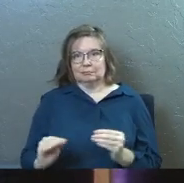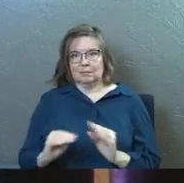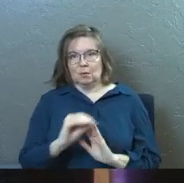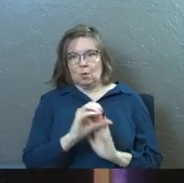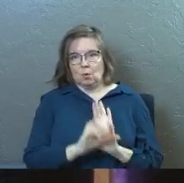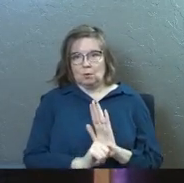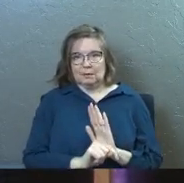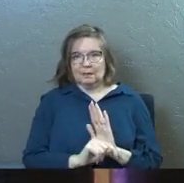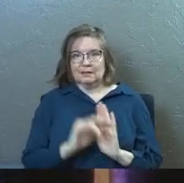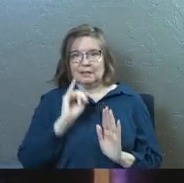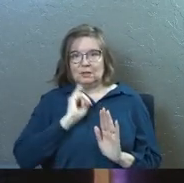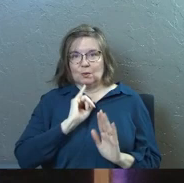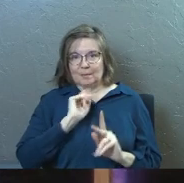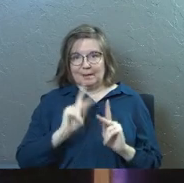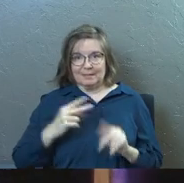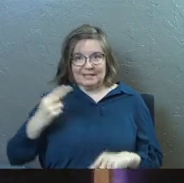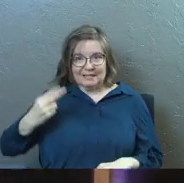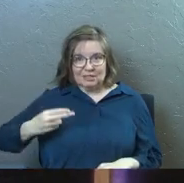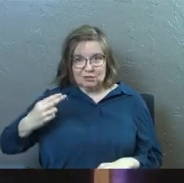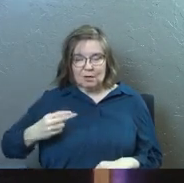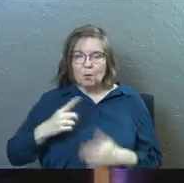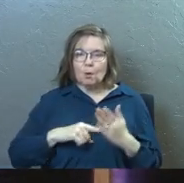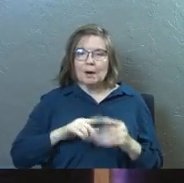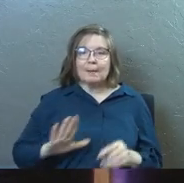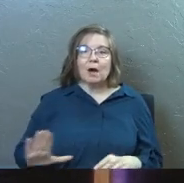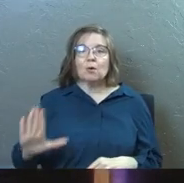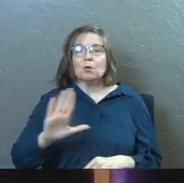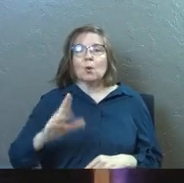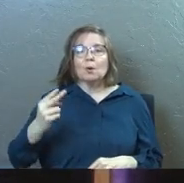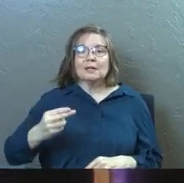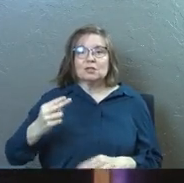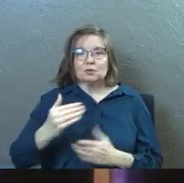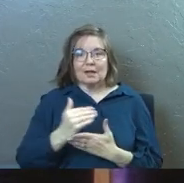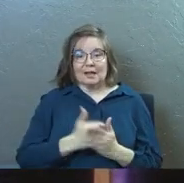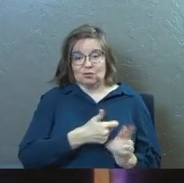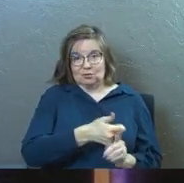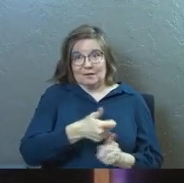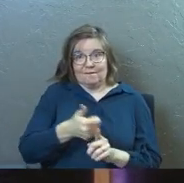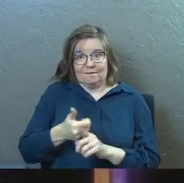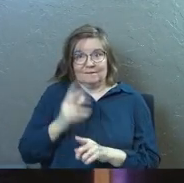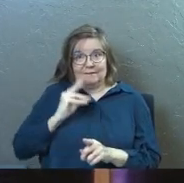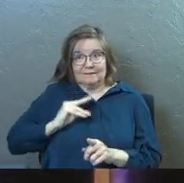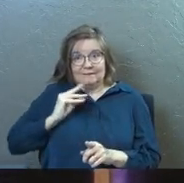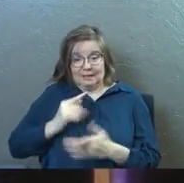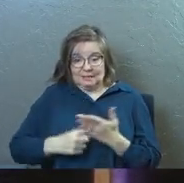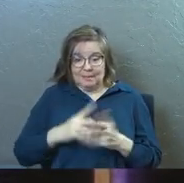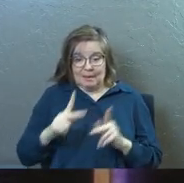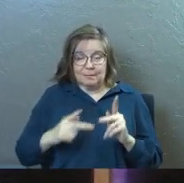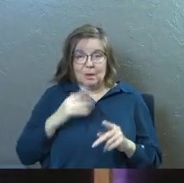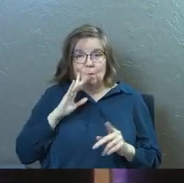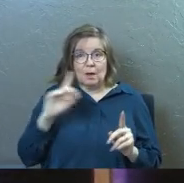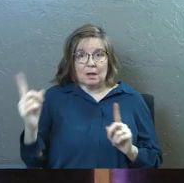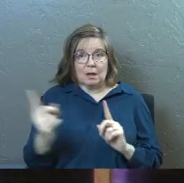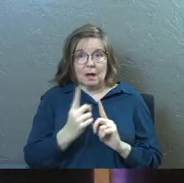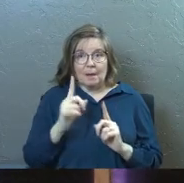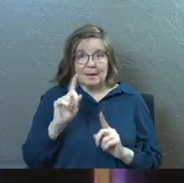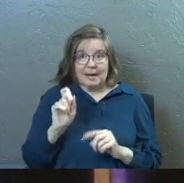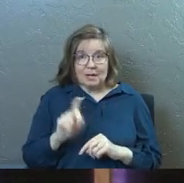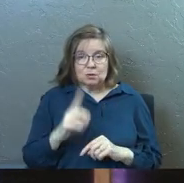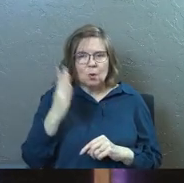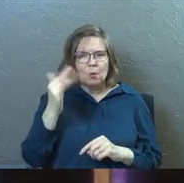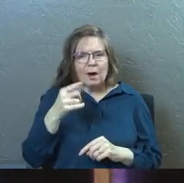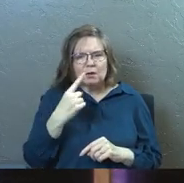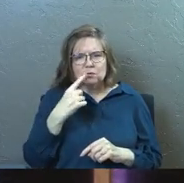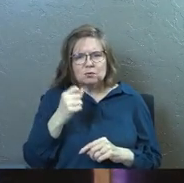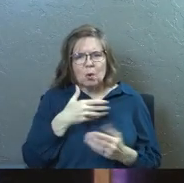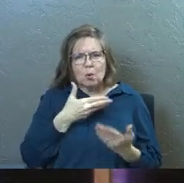the Israelite people's history. What about your history lesson? Sometimes people are going to come and ask you,